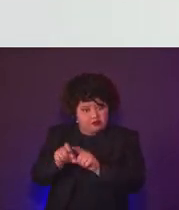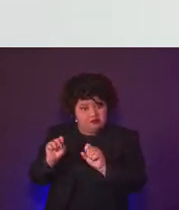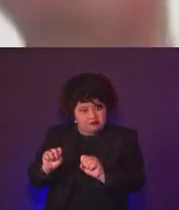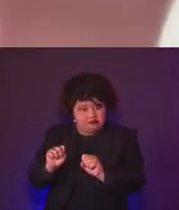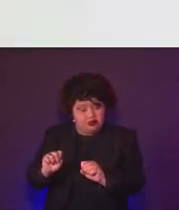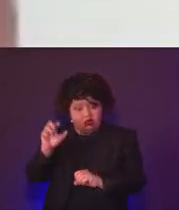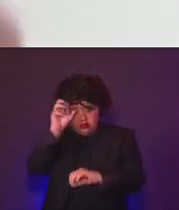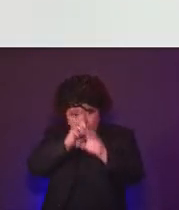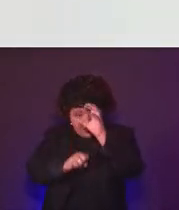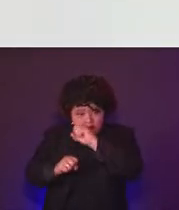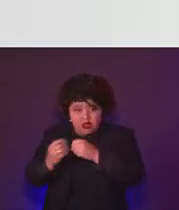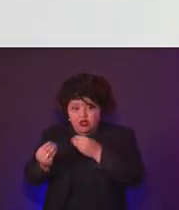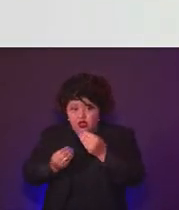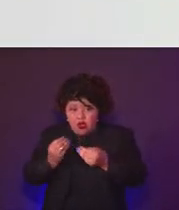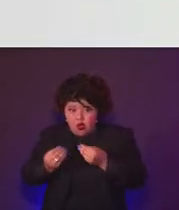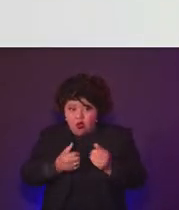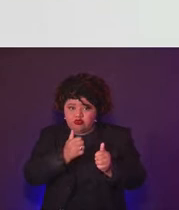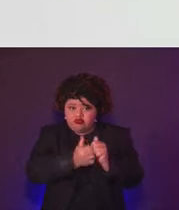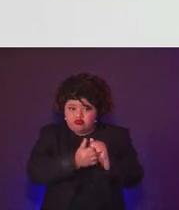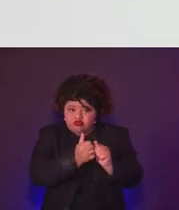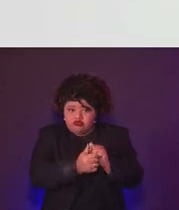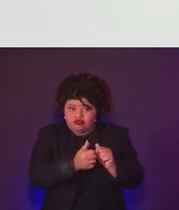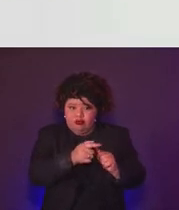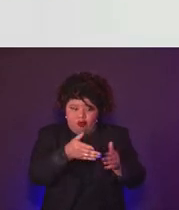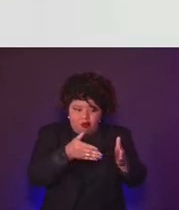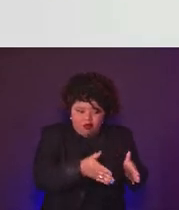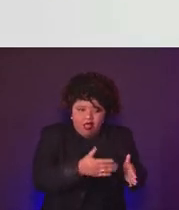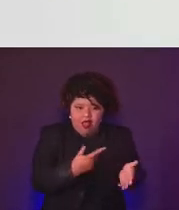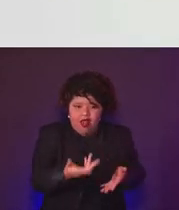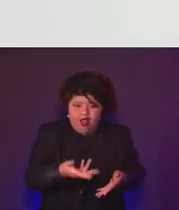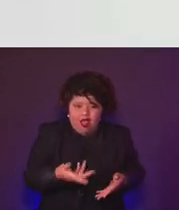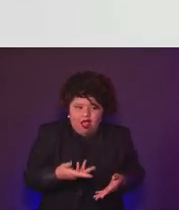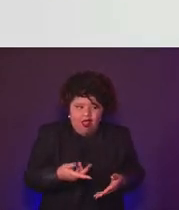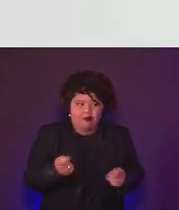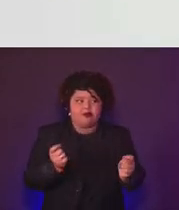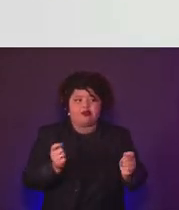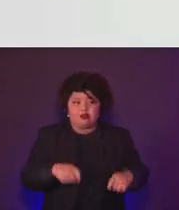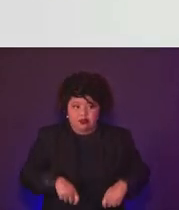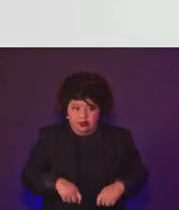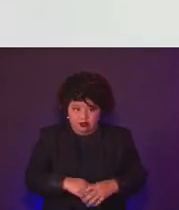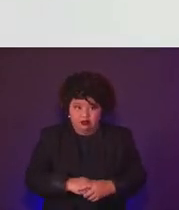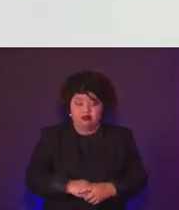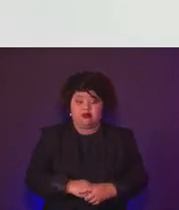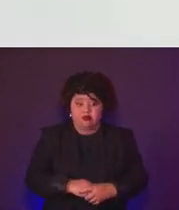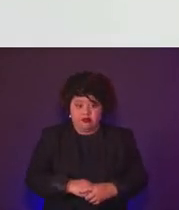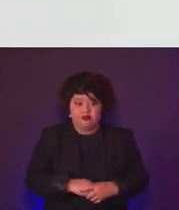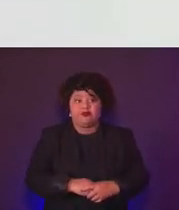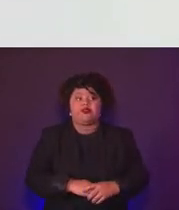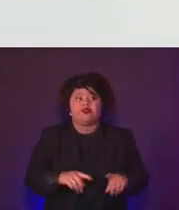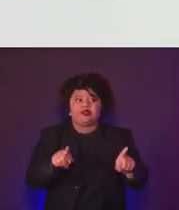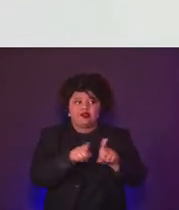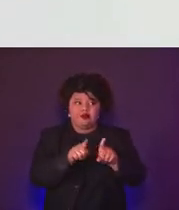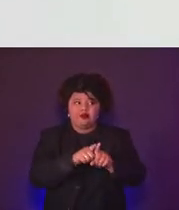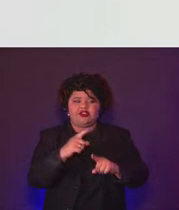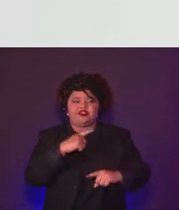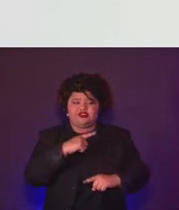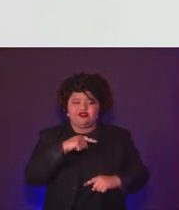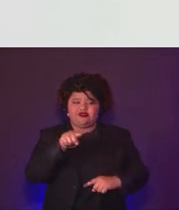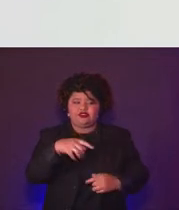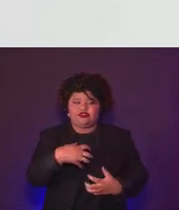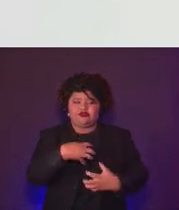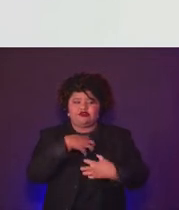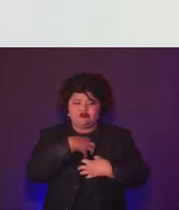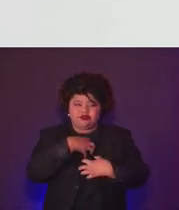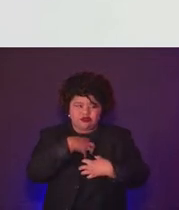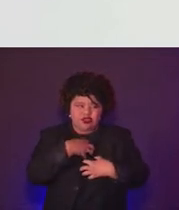so it was a way of like relative averages is what he was talking about. But so he had this way of making sure that people understood what he was